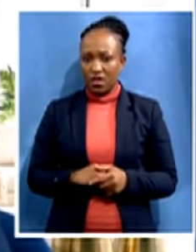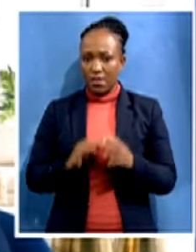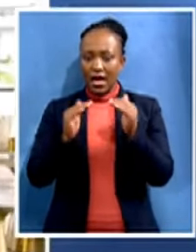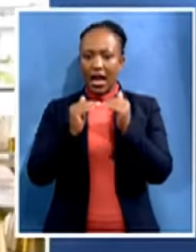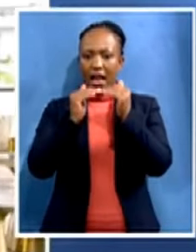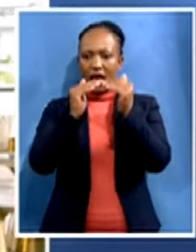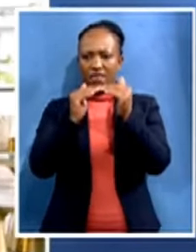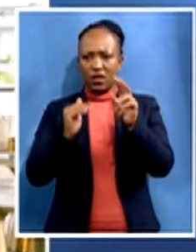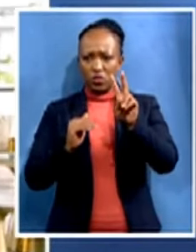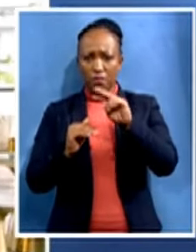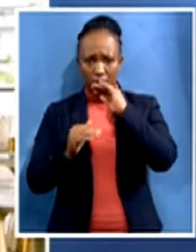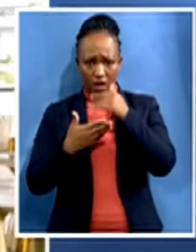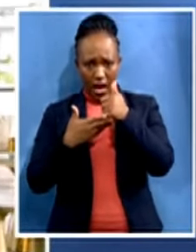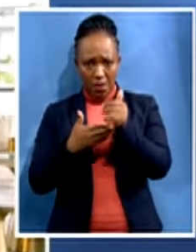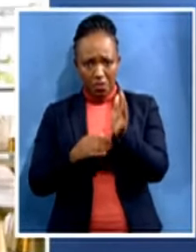Look,